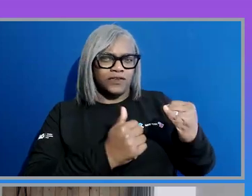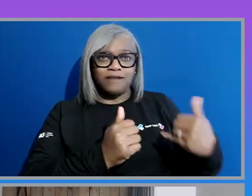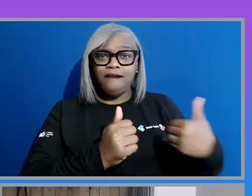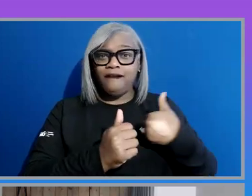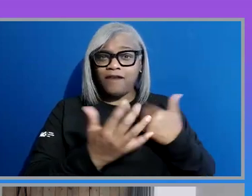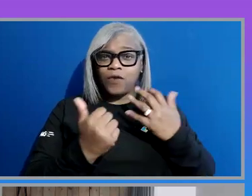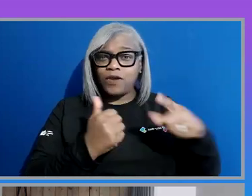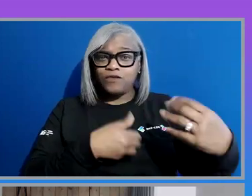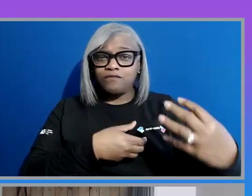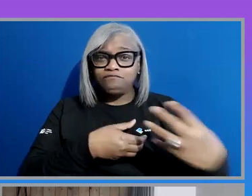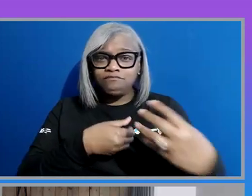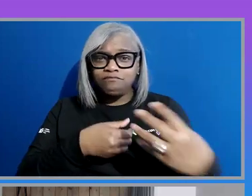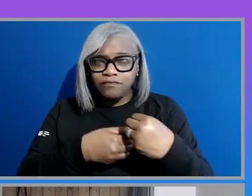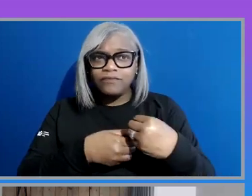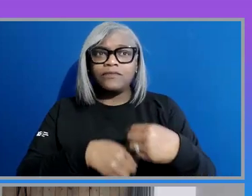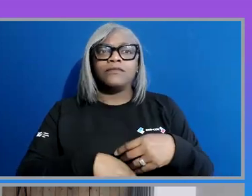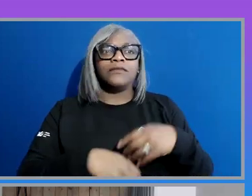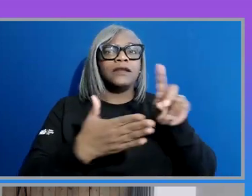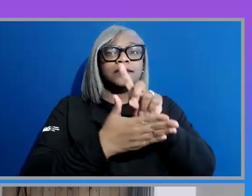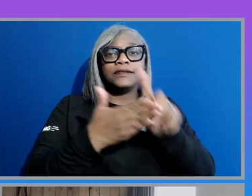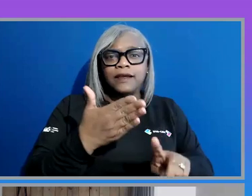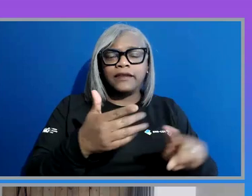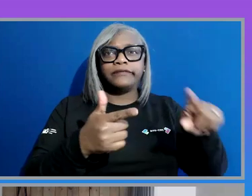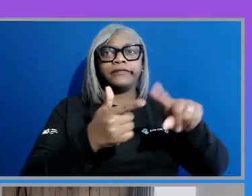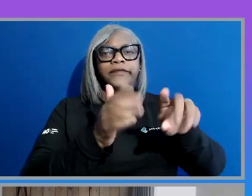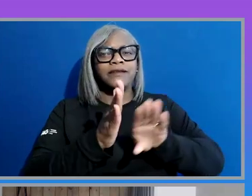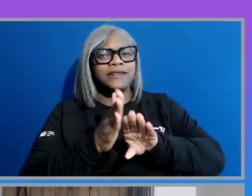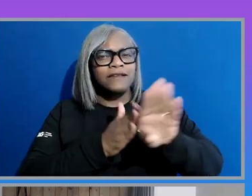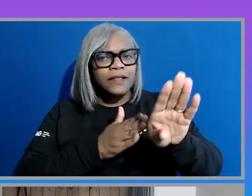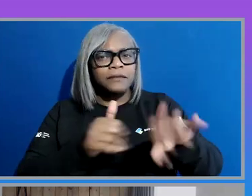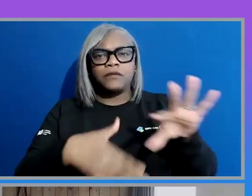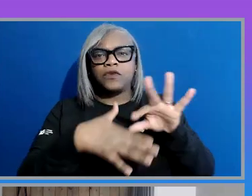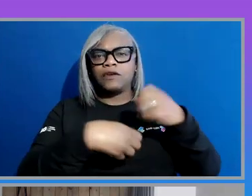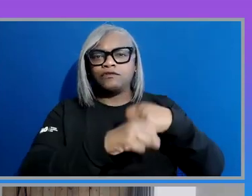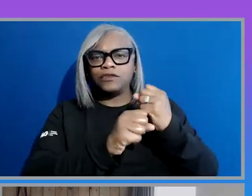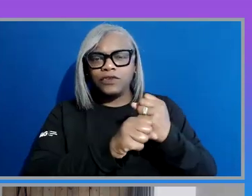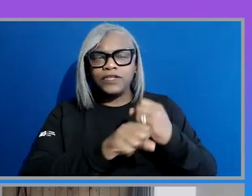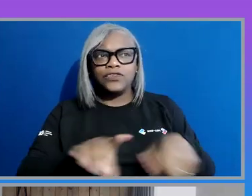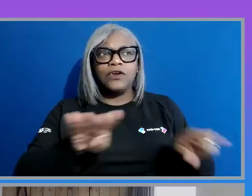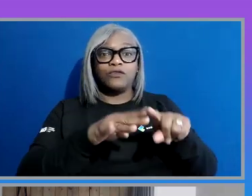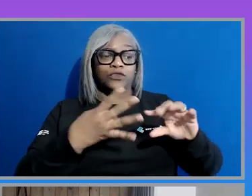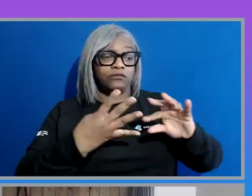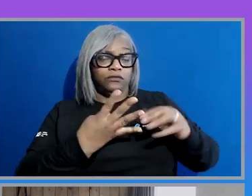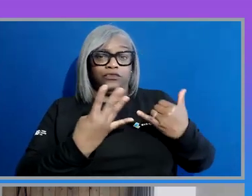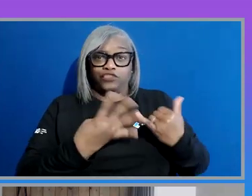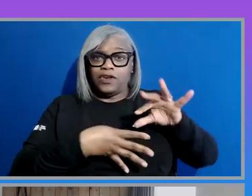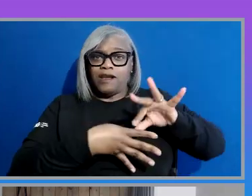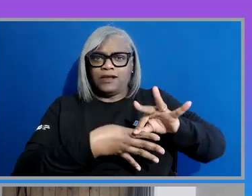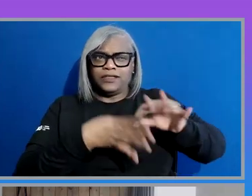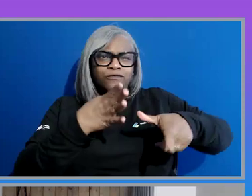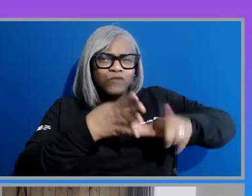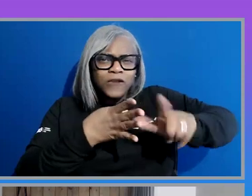Design, development, content creation, even reviewing existing content and providing